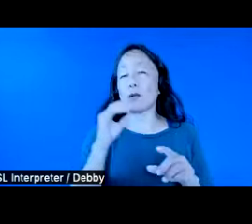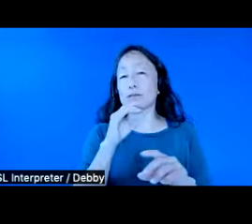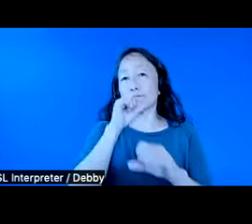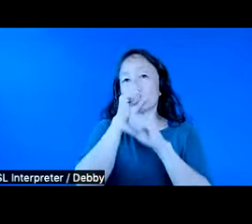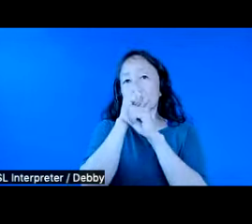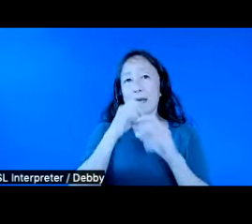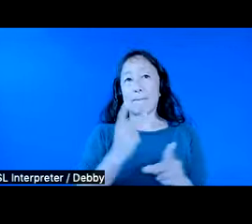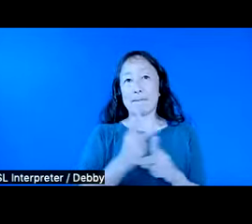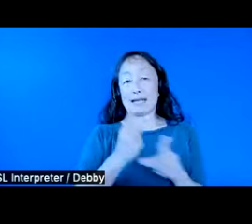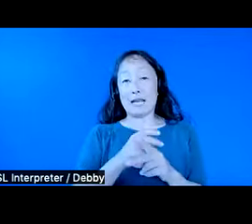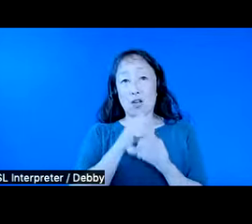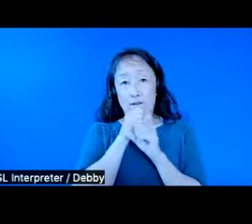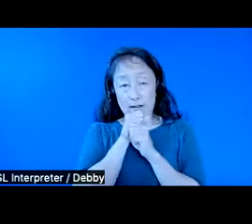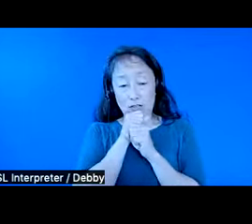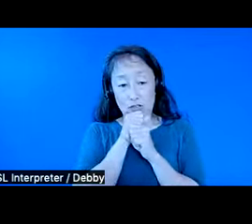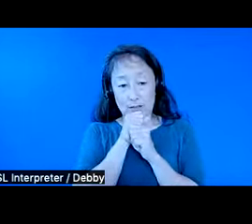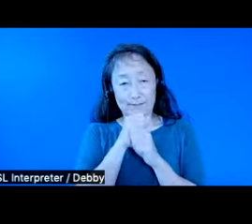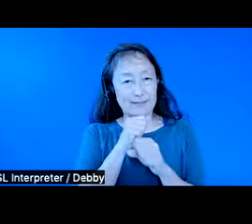way.